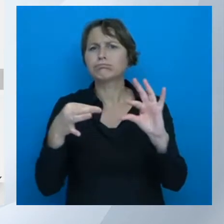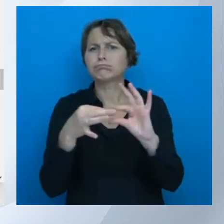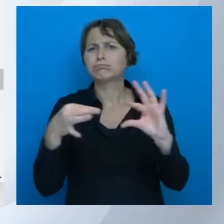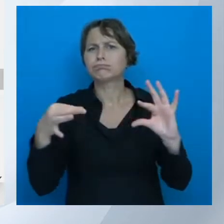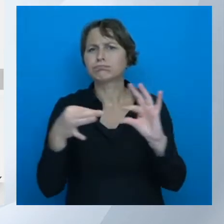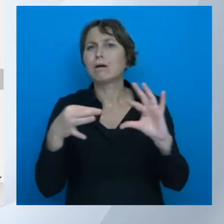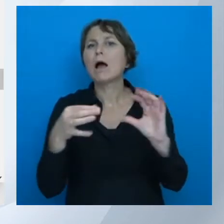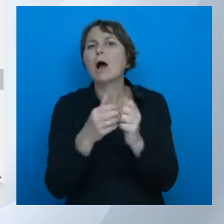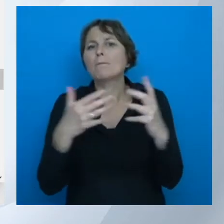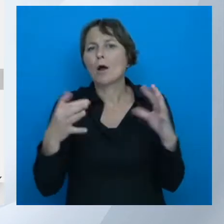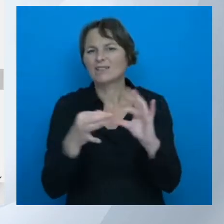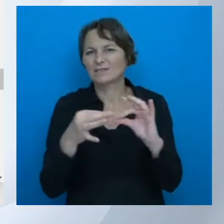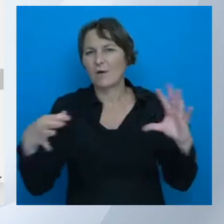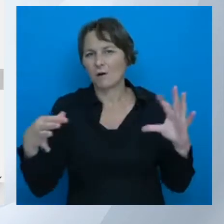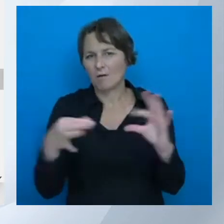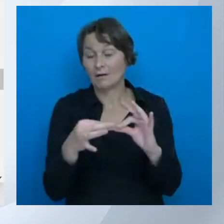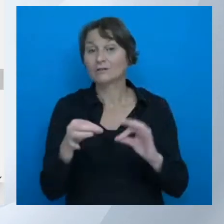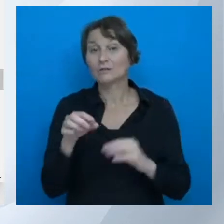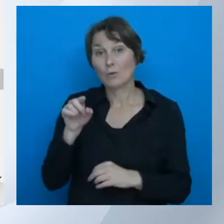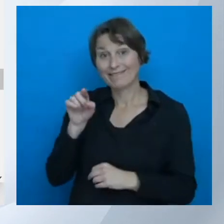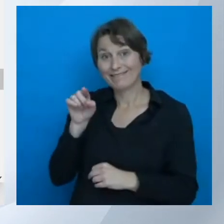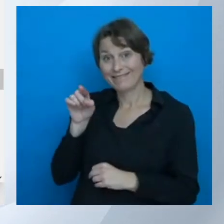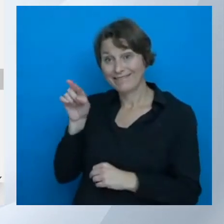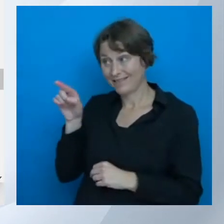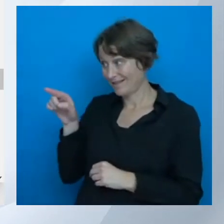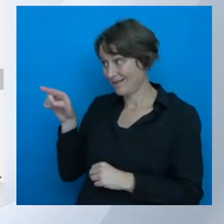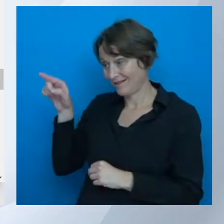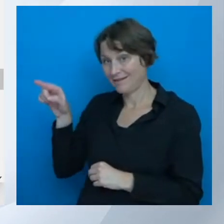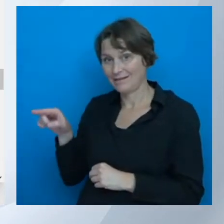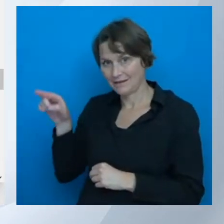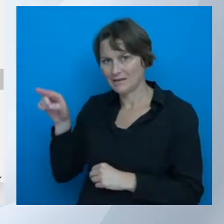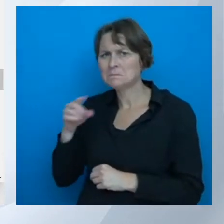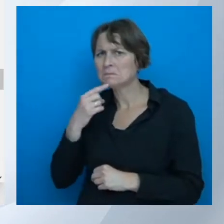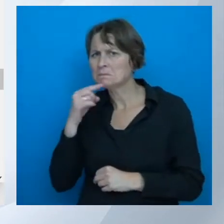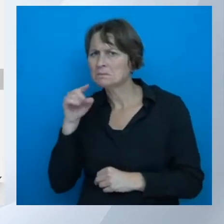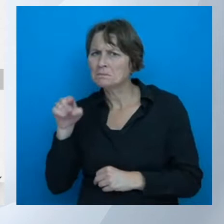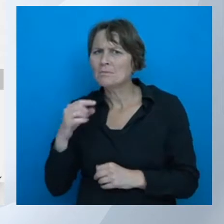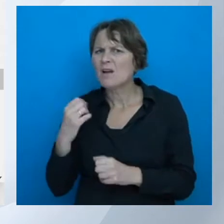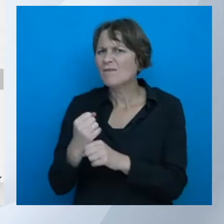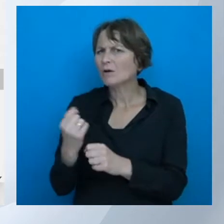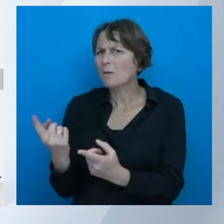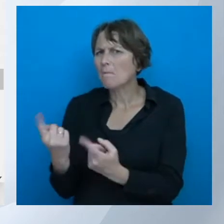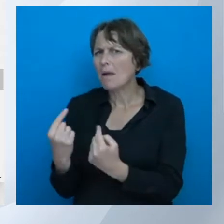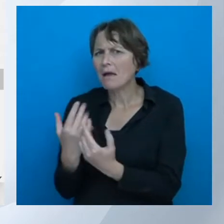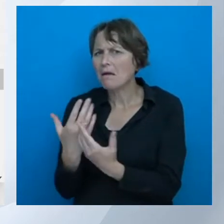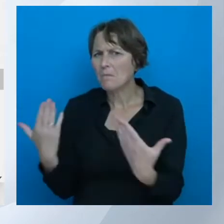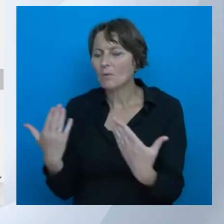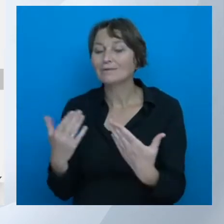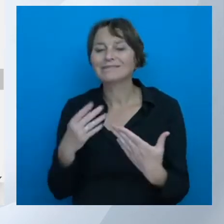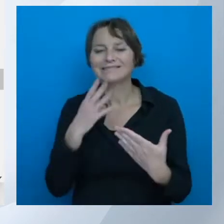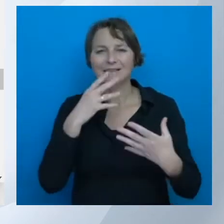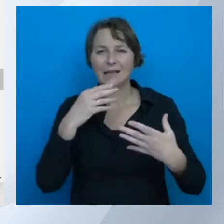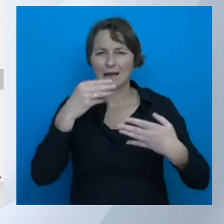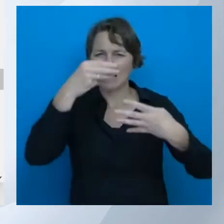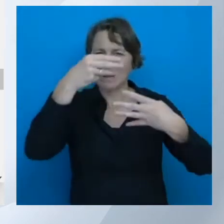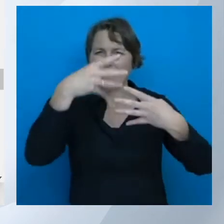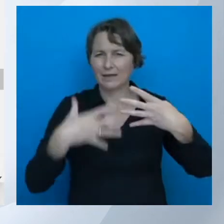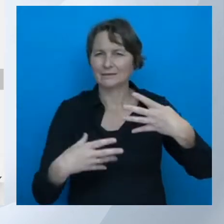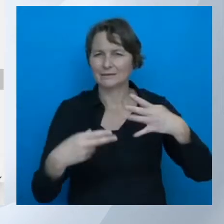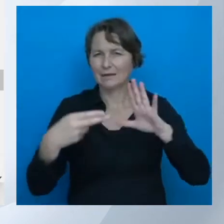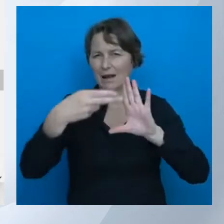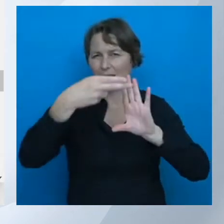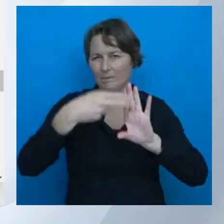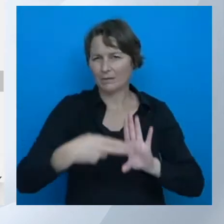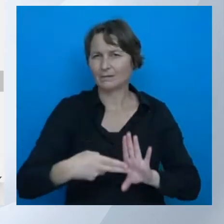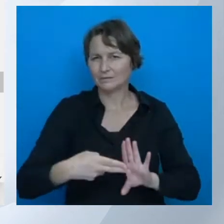we need to do here is to take a look what this function returns. We can see the list of labels, as I mentioned before,